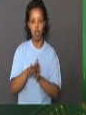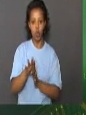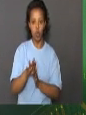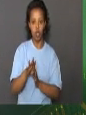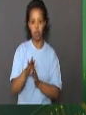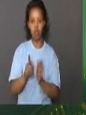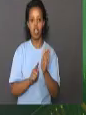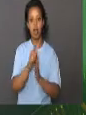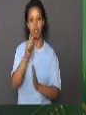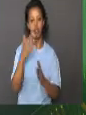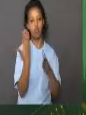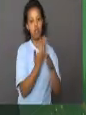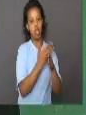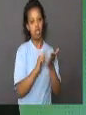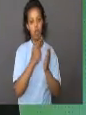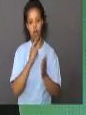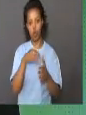growing in yogurt.